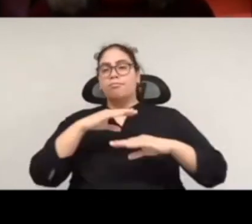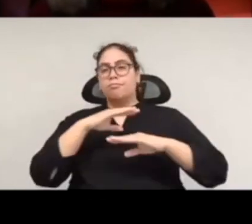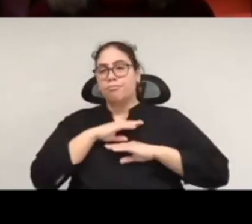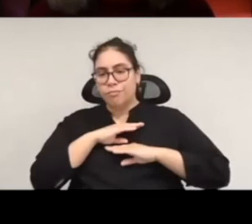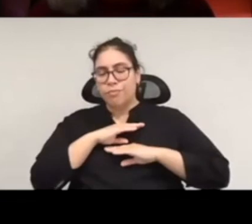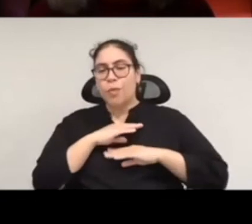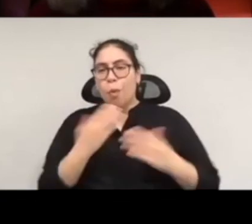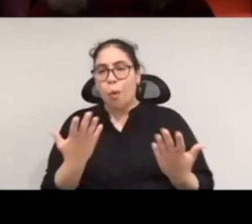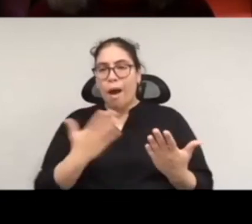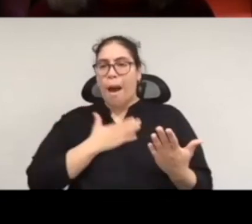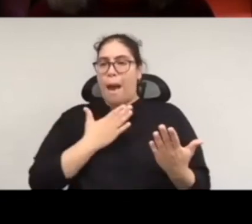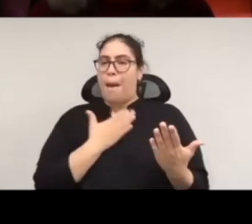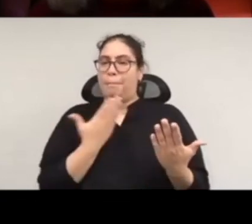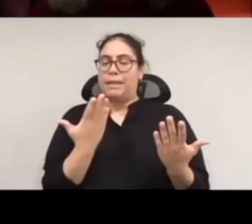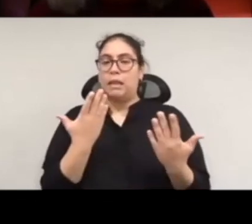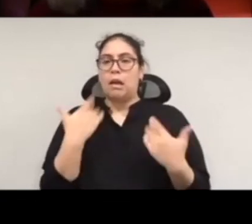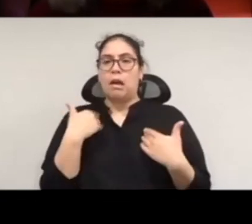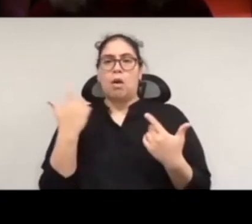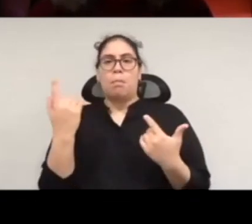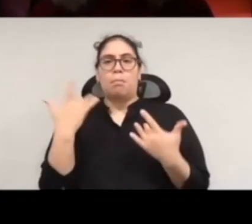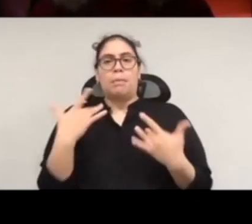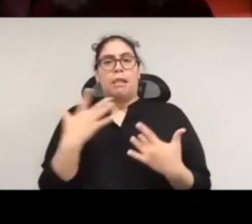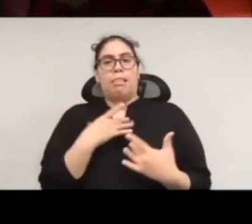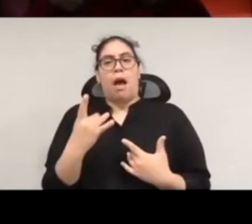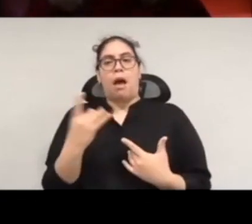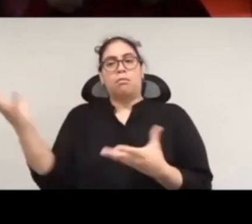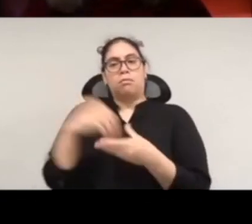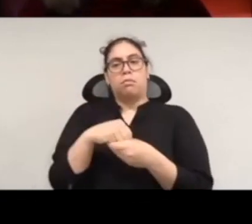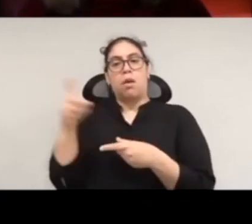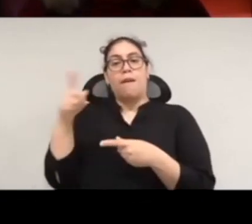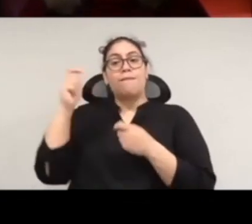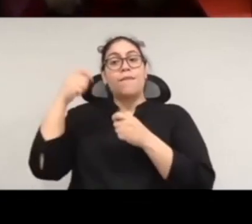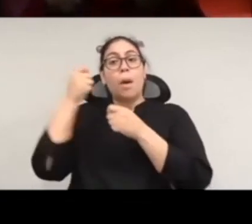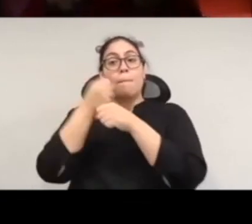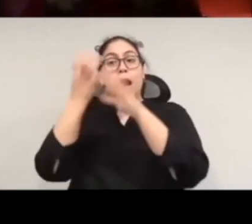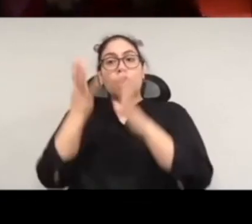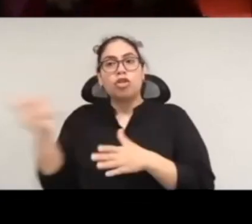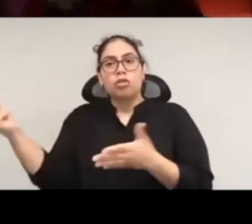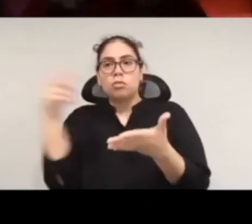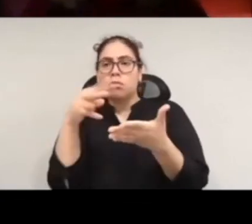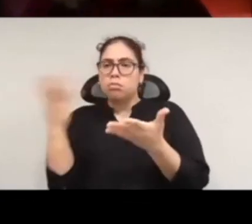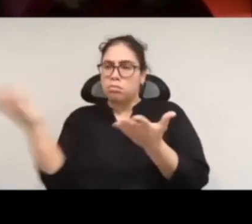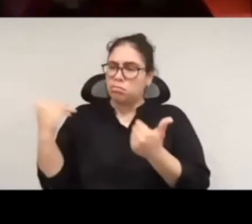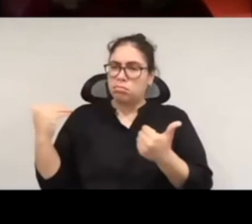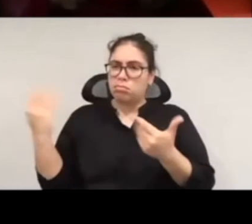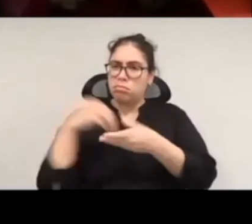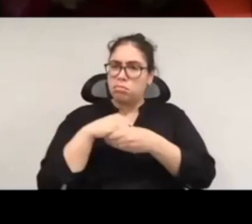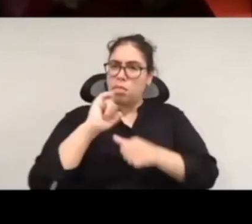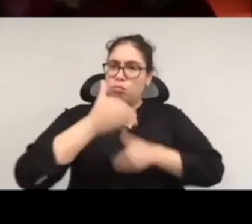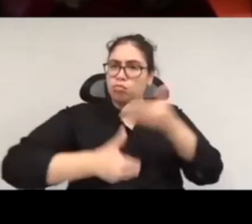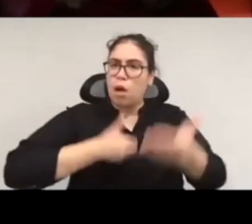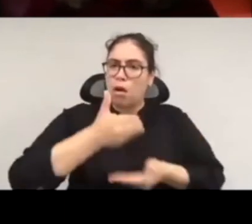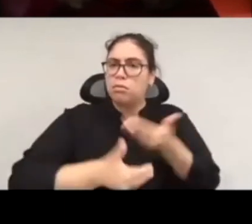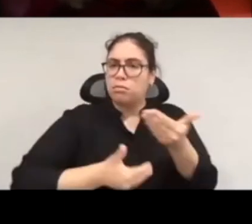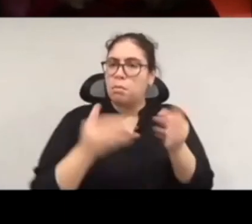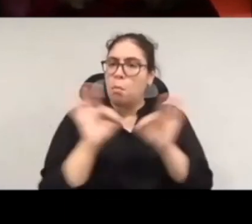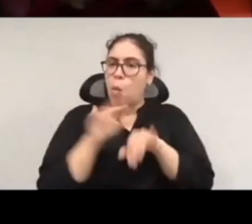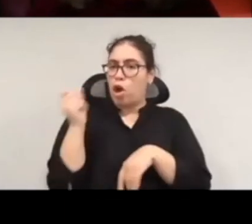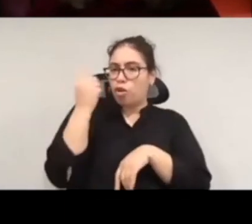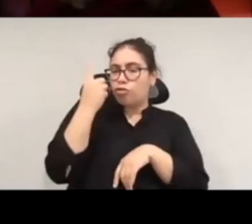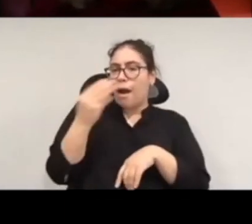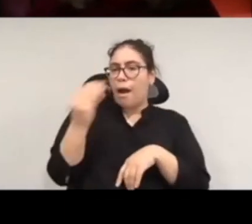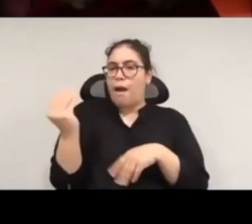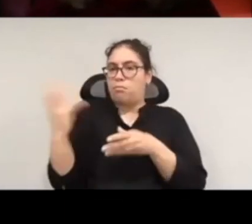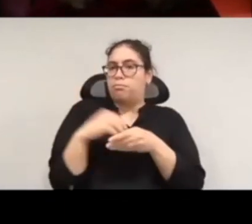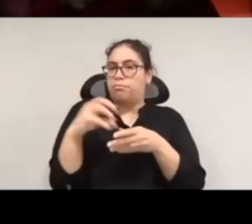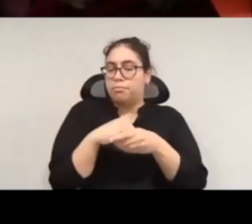my filmmakers in to go through this with me, and that way they understand it. Now, as far as Liz is concerned, Liz, you're at a big company.